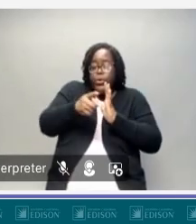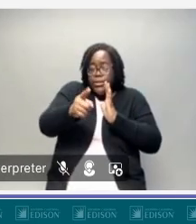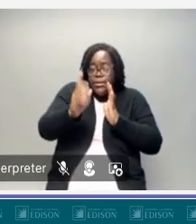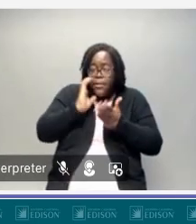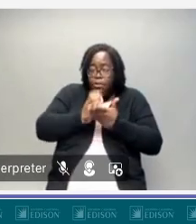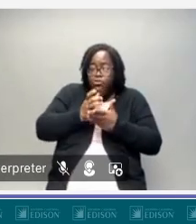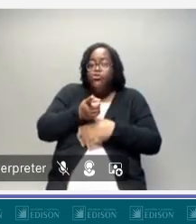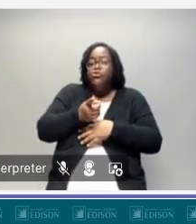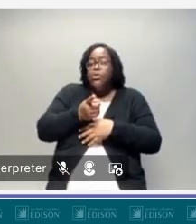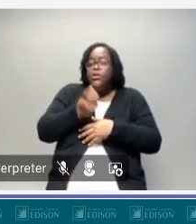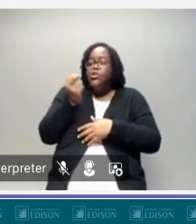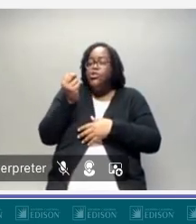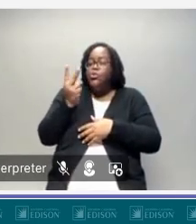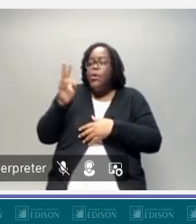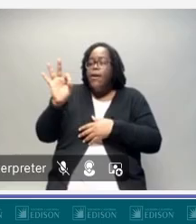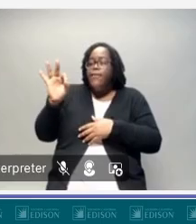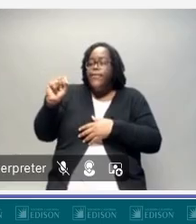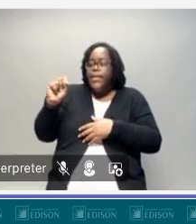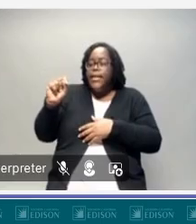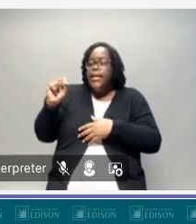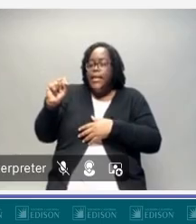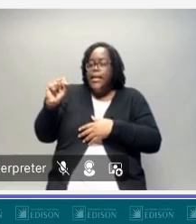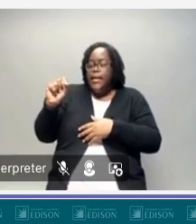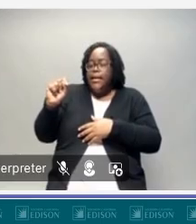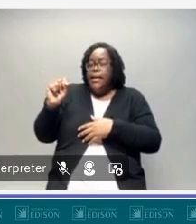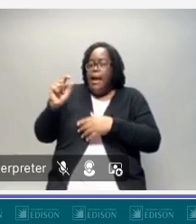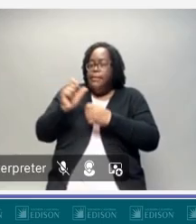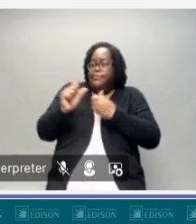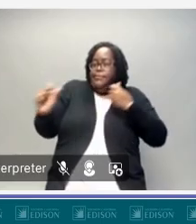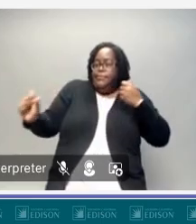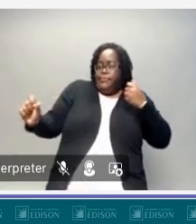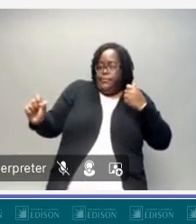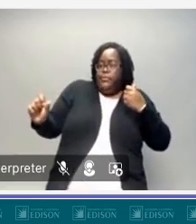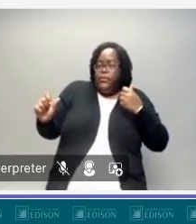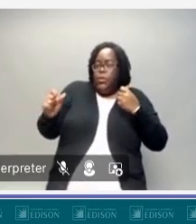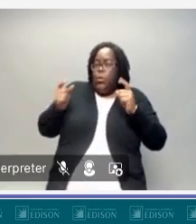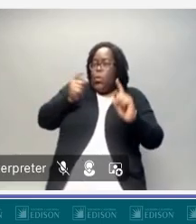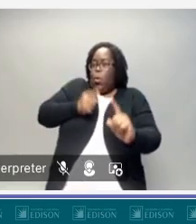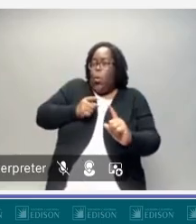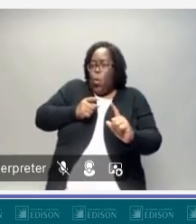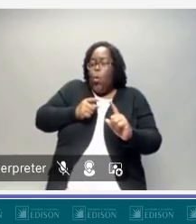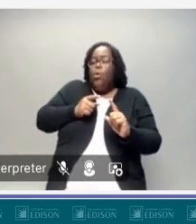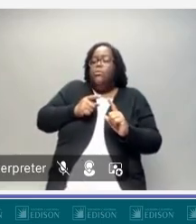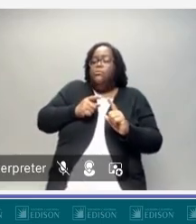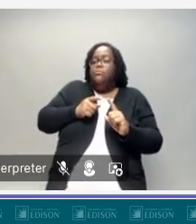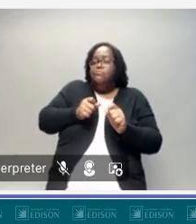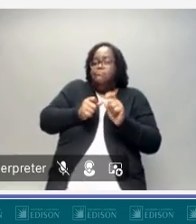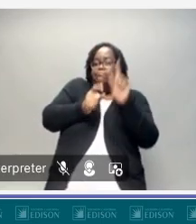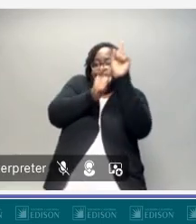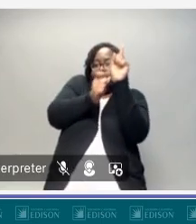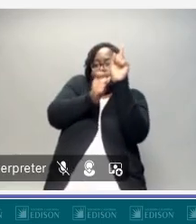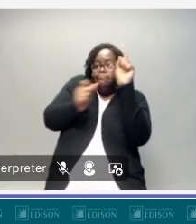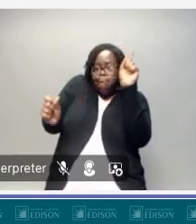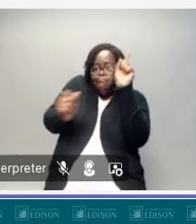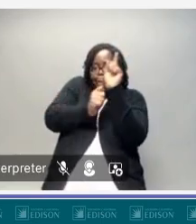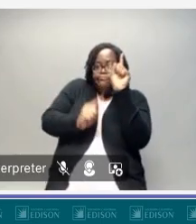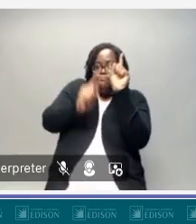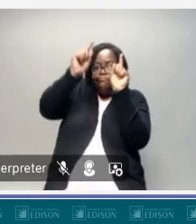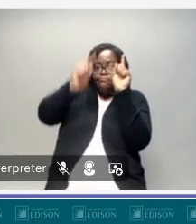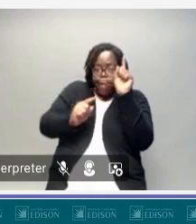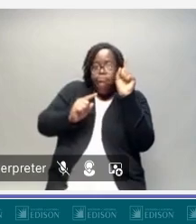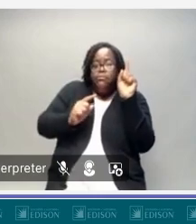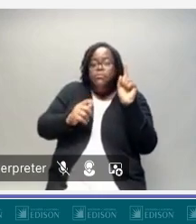of the 12-foot distance that we're looking for, both vertically and horizontally. And we do